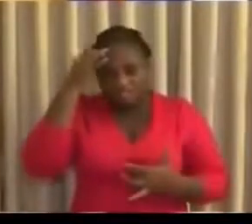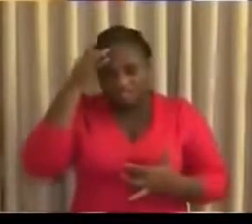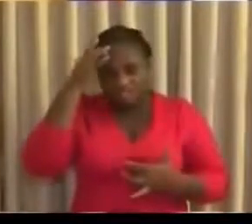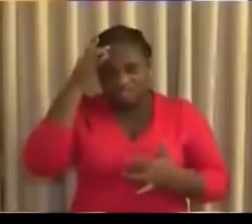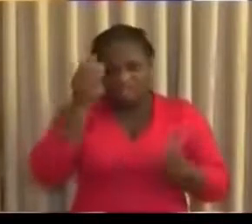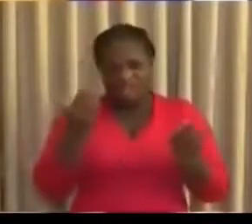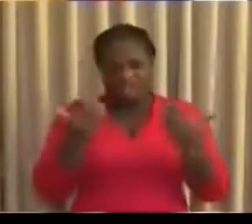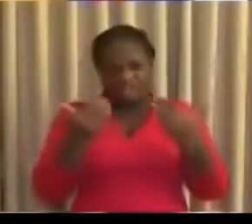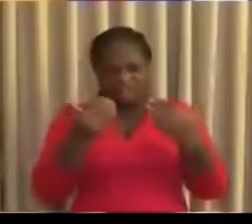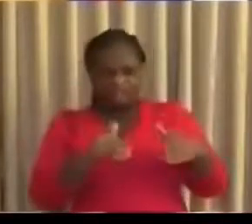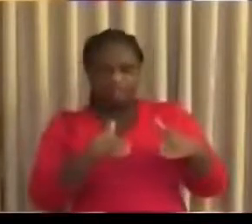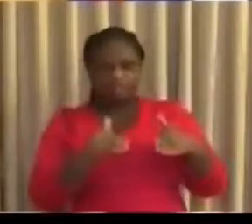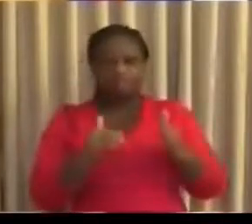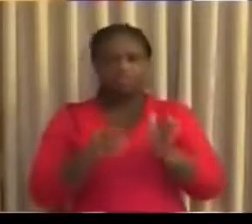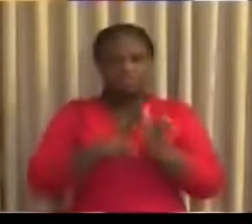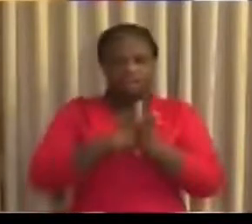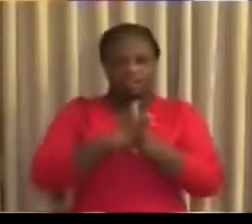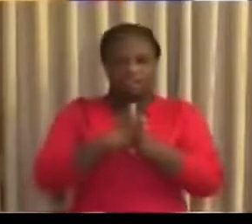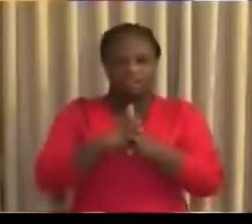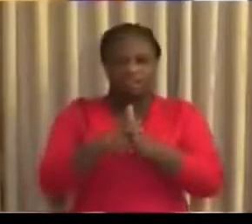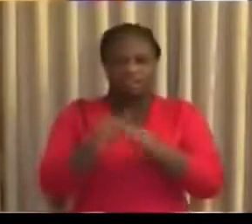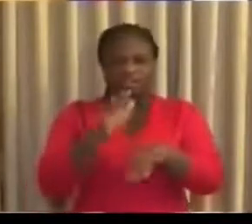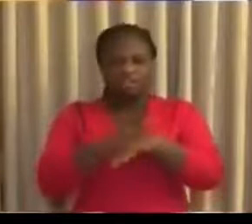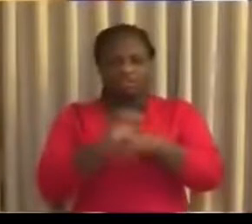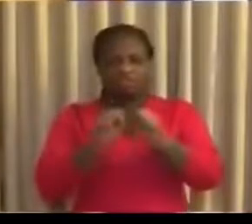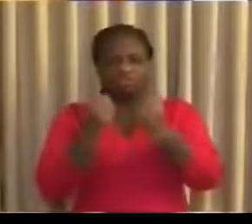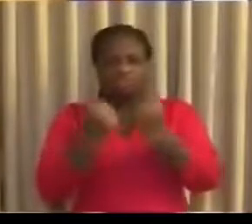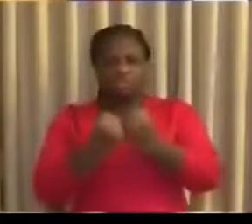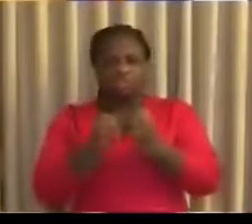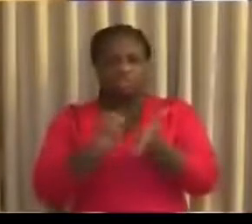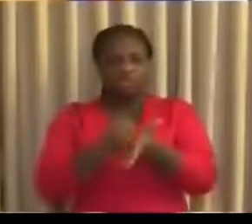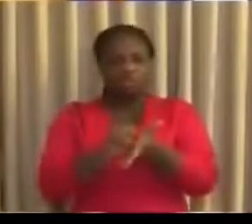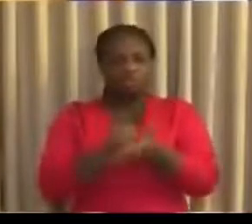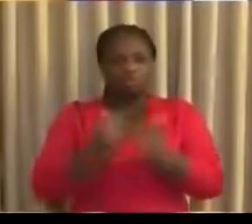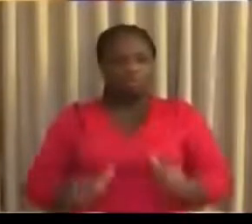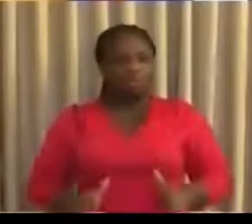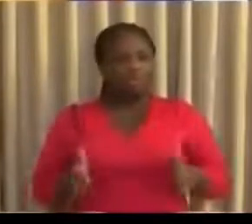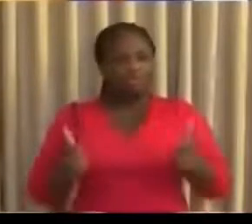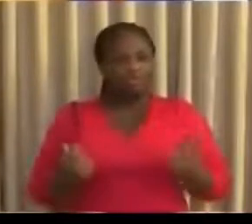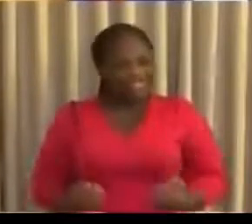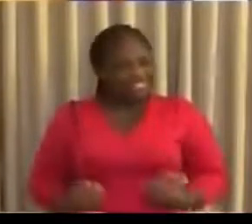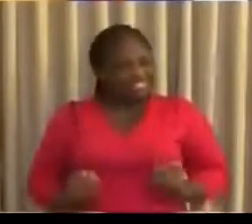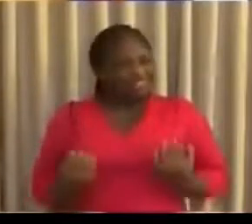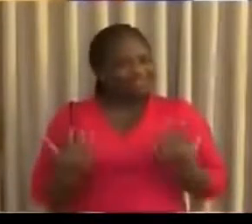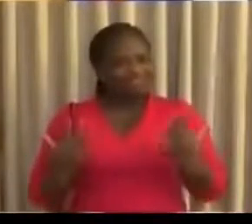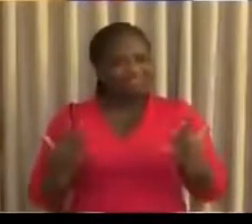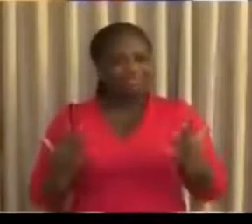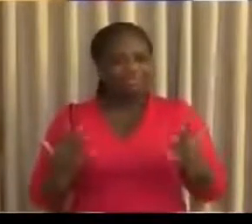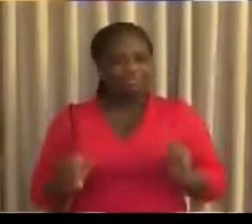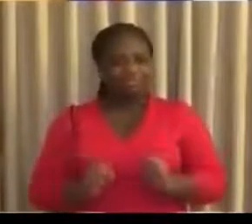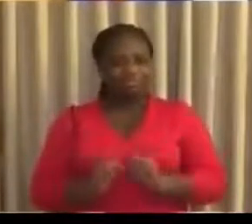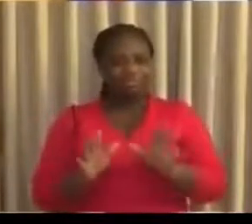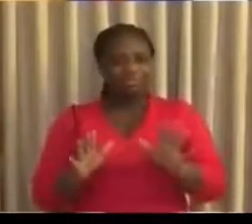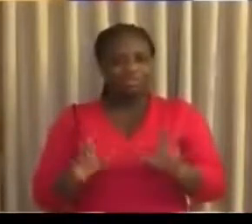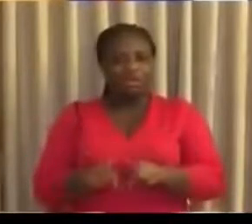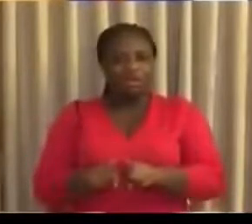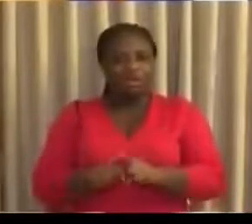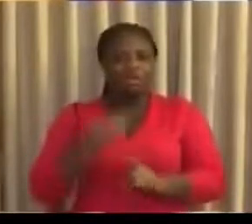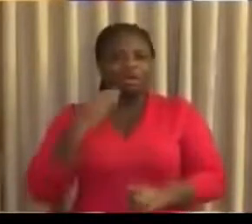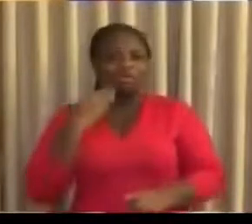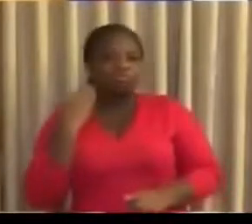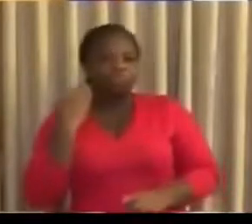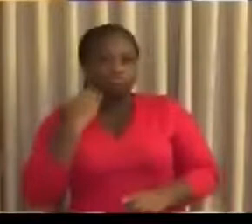the impact of the virus on social and economic life, and inspire the expansion of our domestic